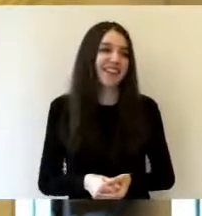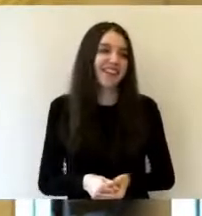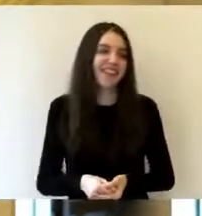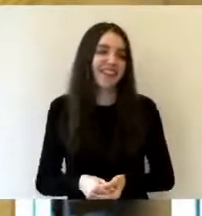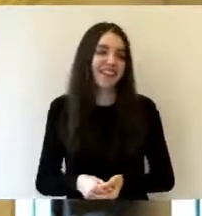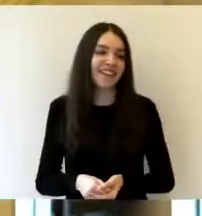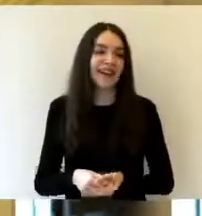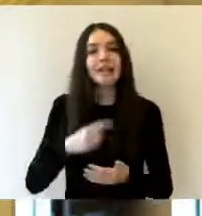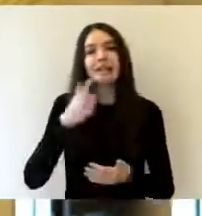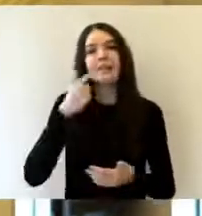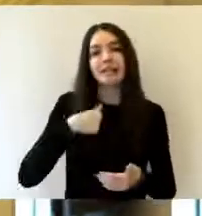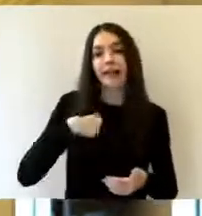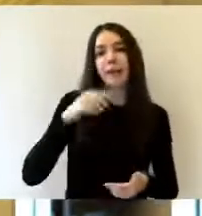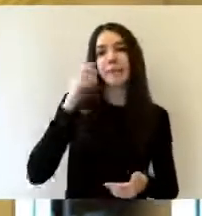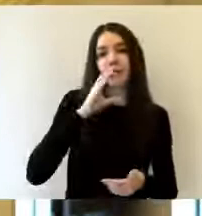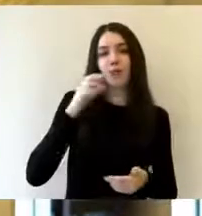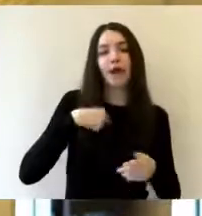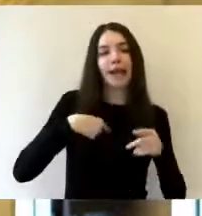Mario was looking for it. Oh, jokes.